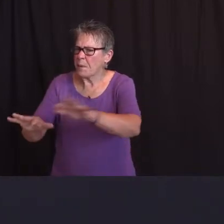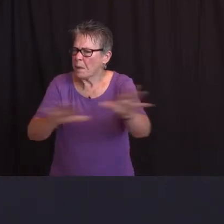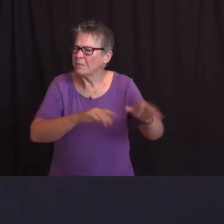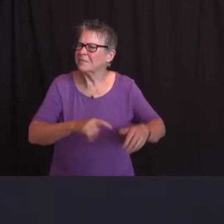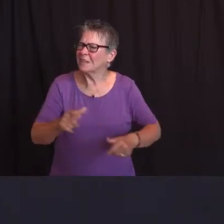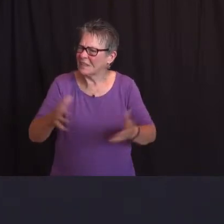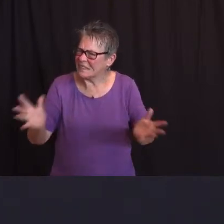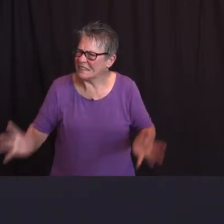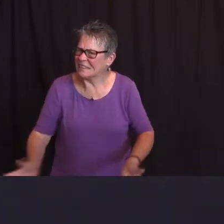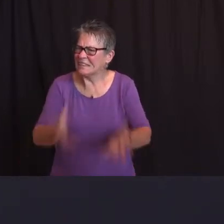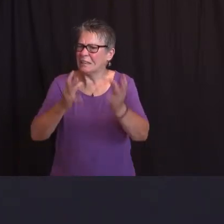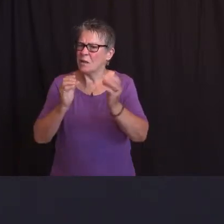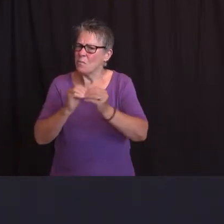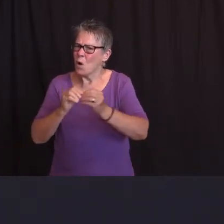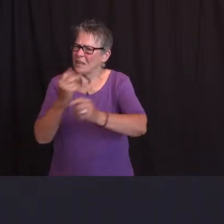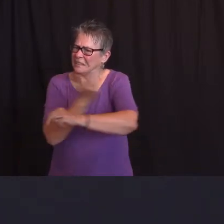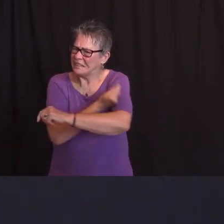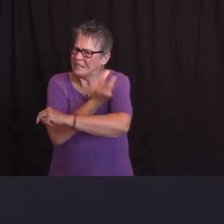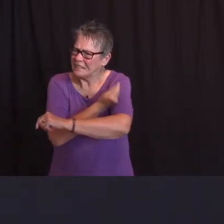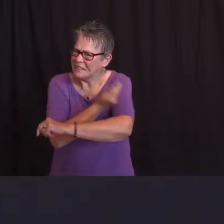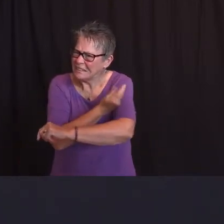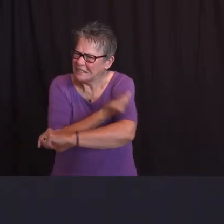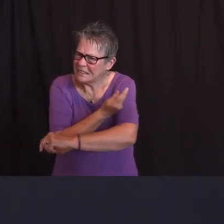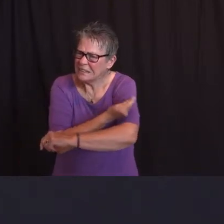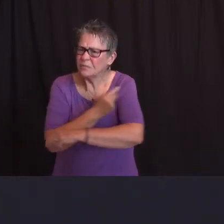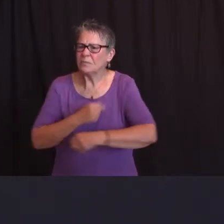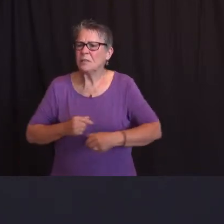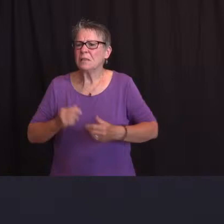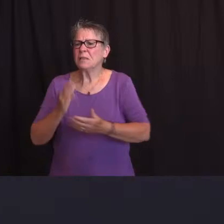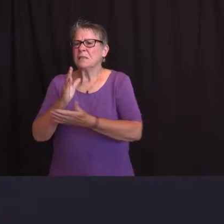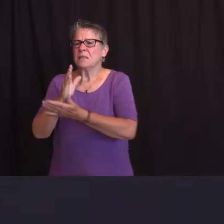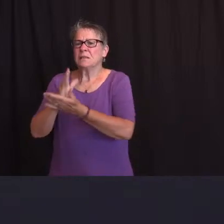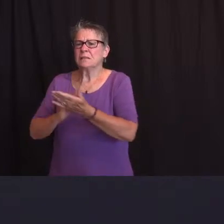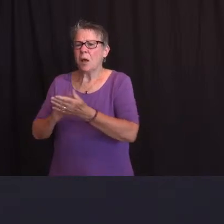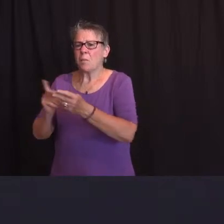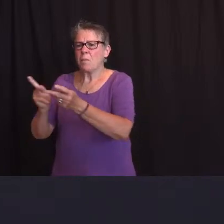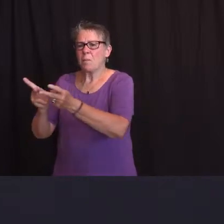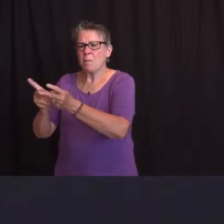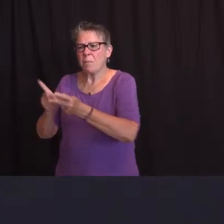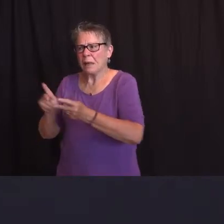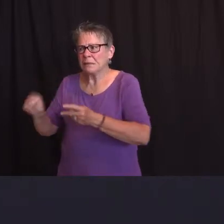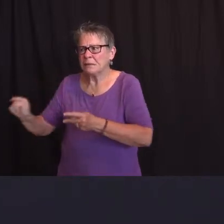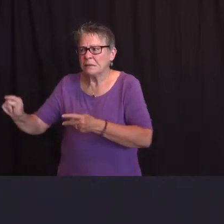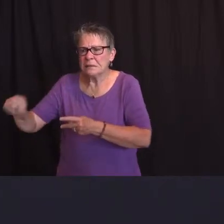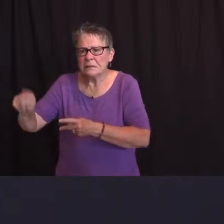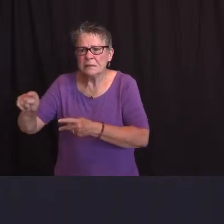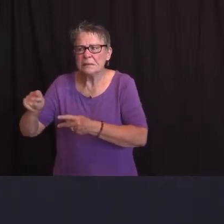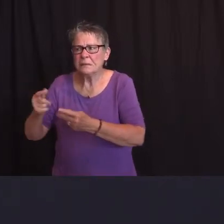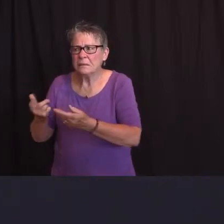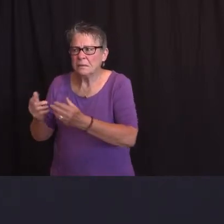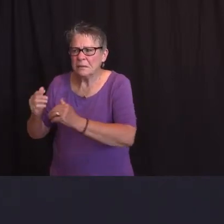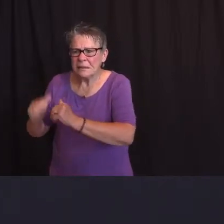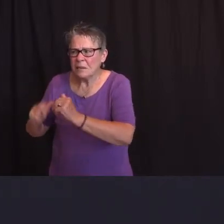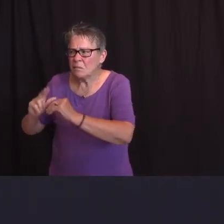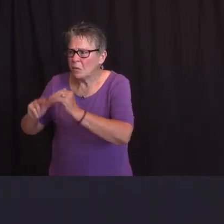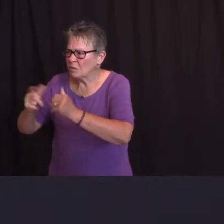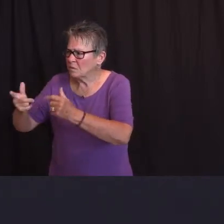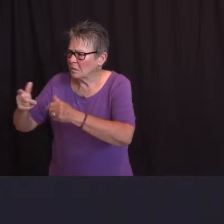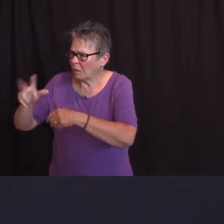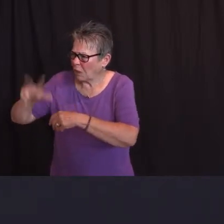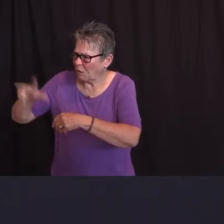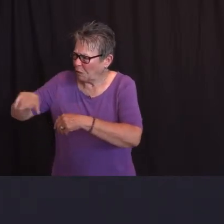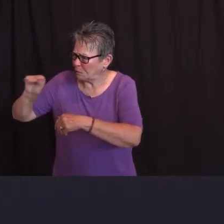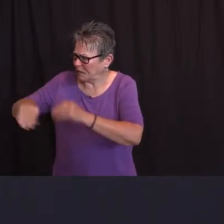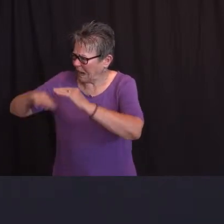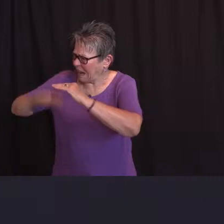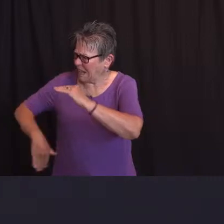facilities the percentage is as low as 33%. We know that congregate settings, such as long-term care facilities, are at